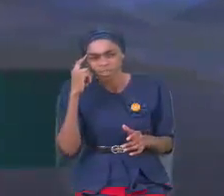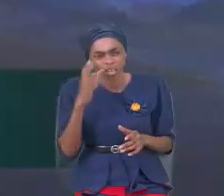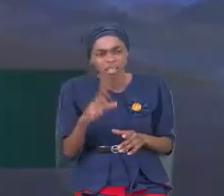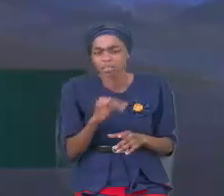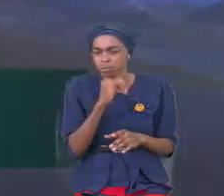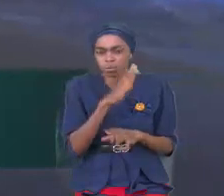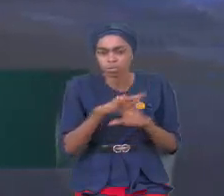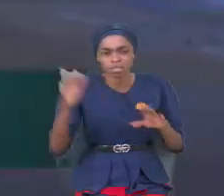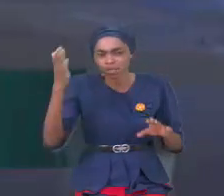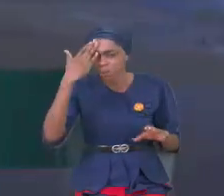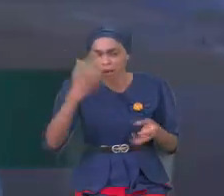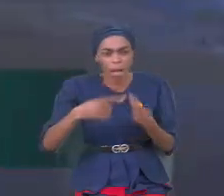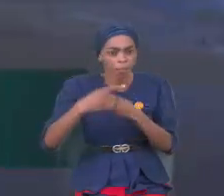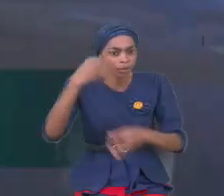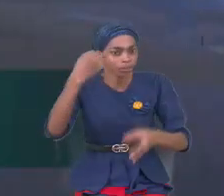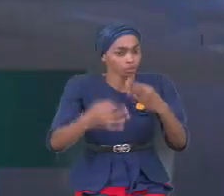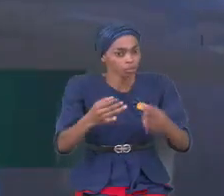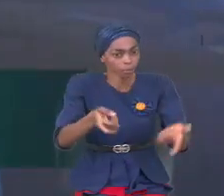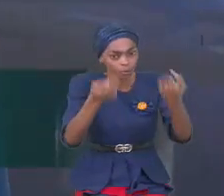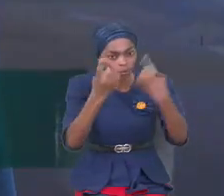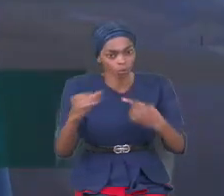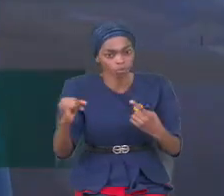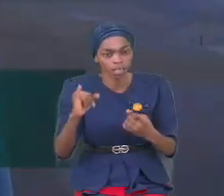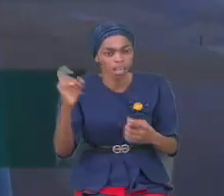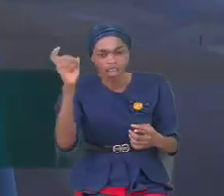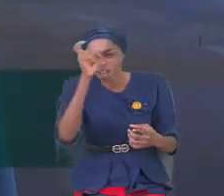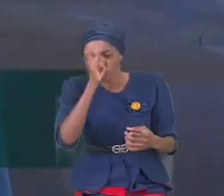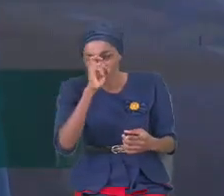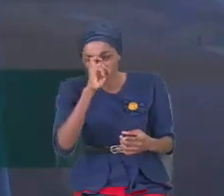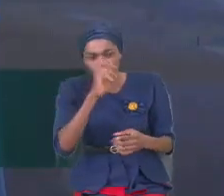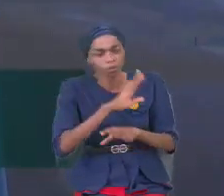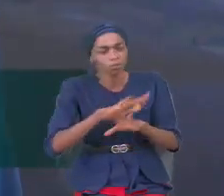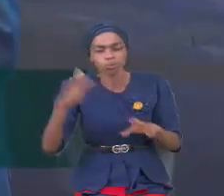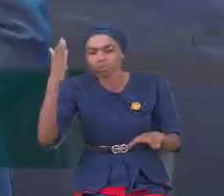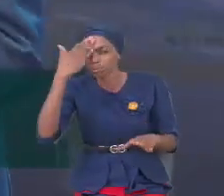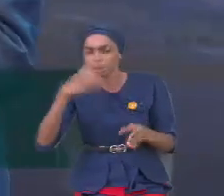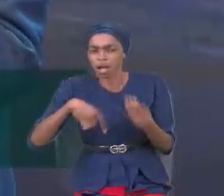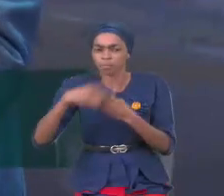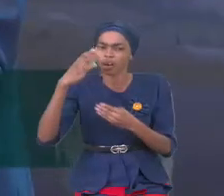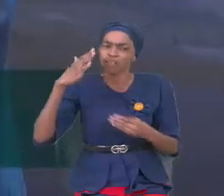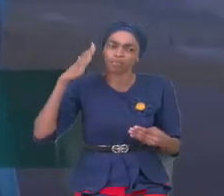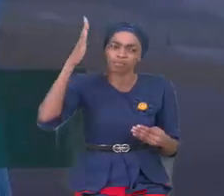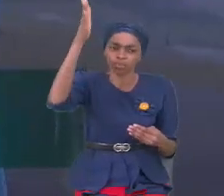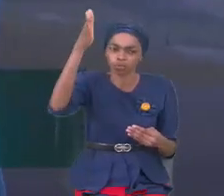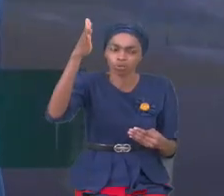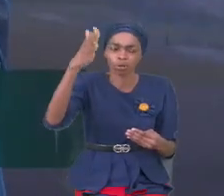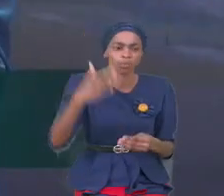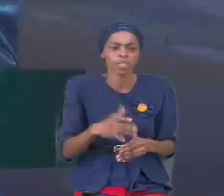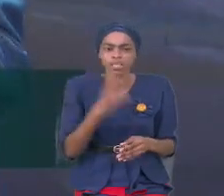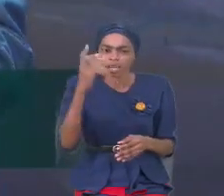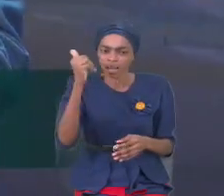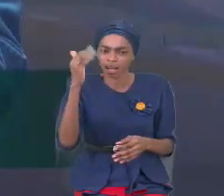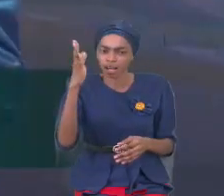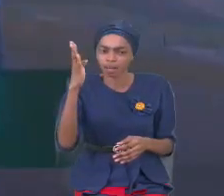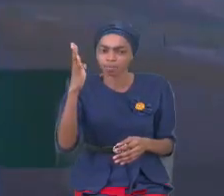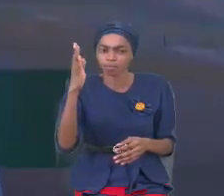about the future. Died Abner as a fool dies. There are people who have